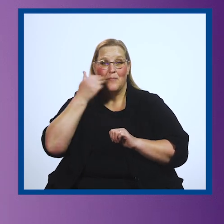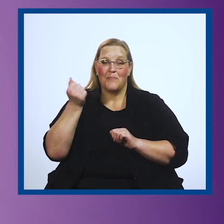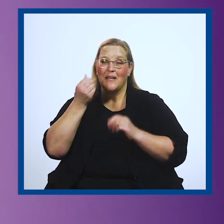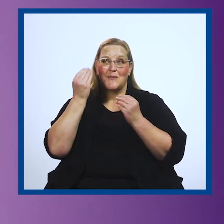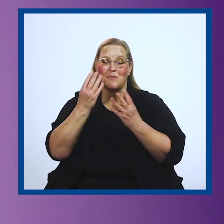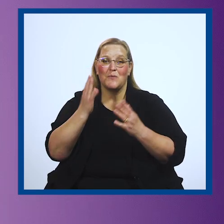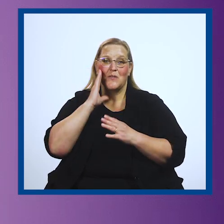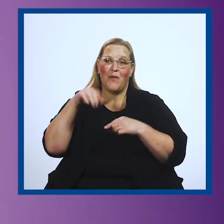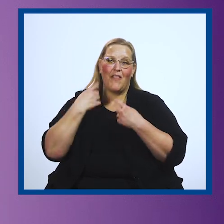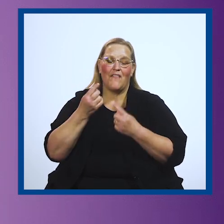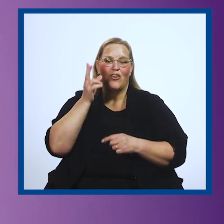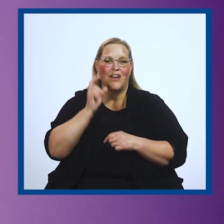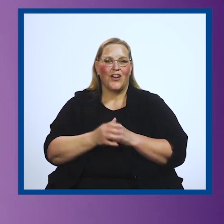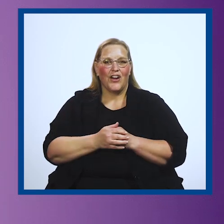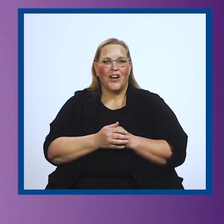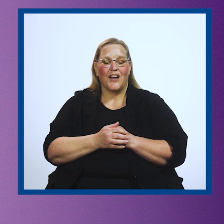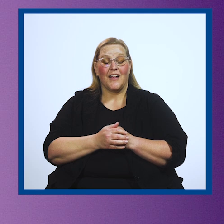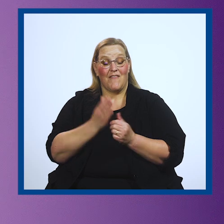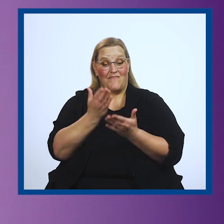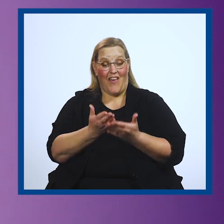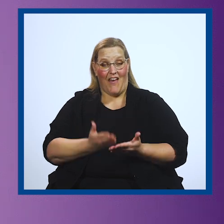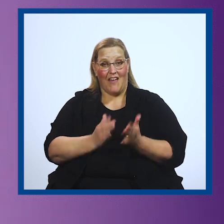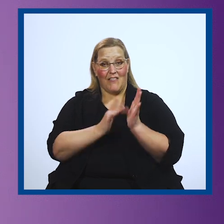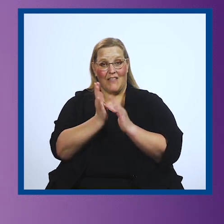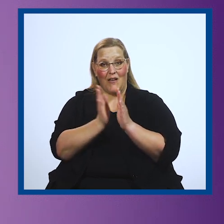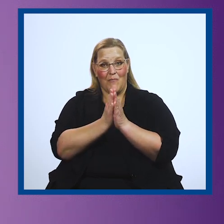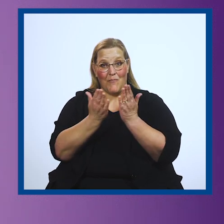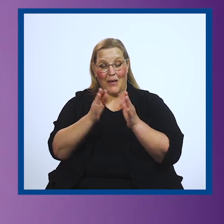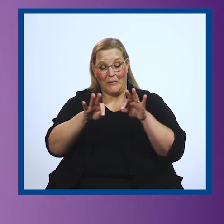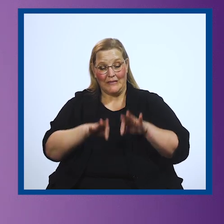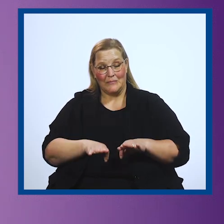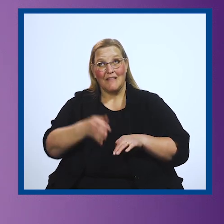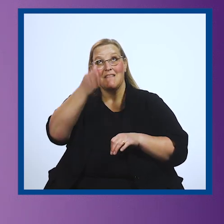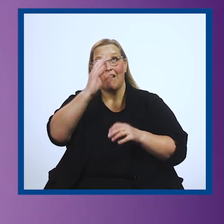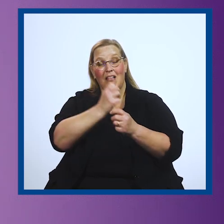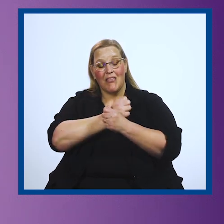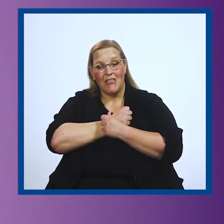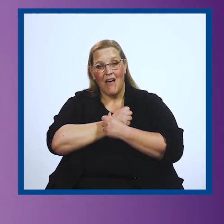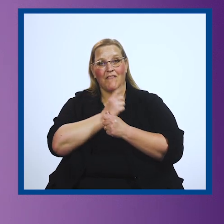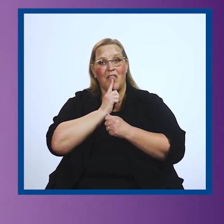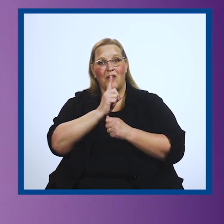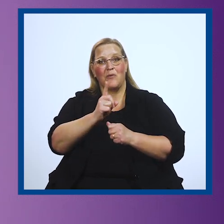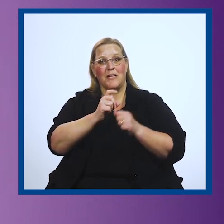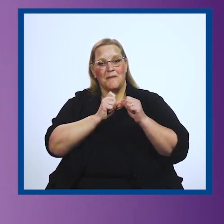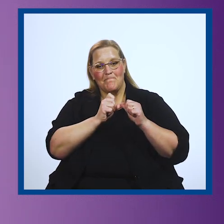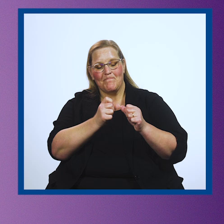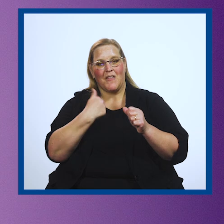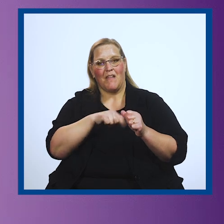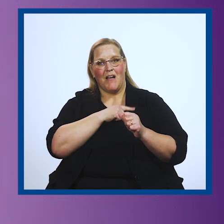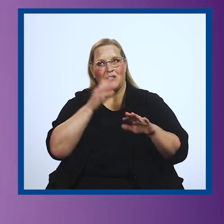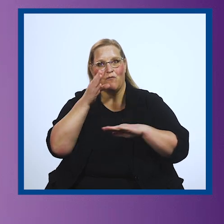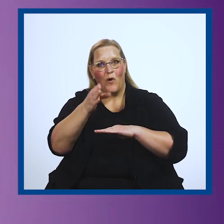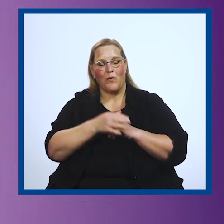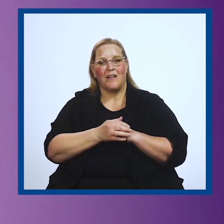ever going to hear. As a matter of fact, the Bible tells us that it's the love of God that actually compels us forward. It's the love of God